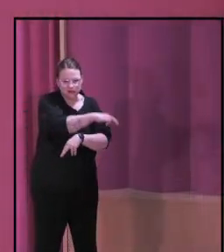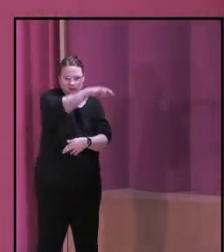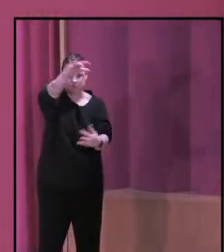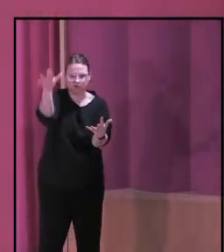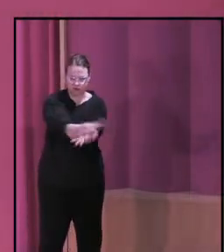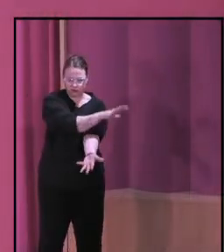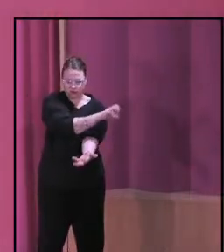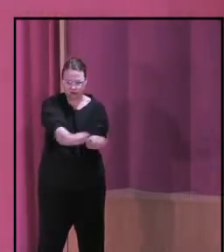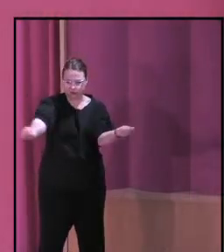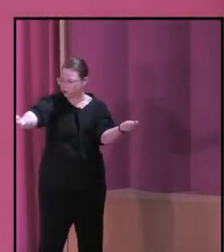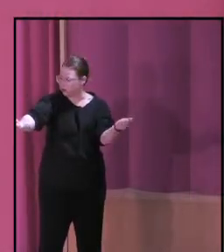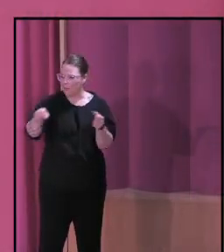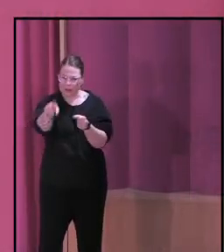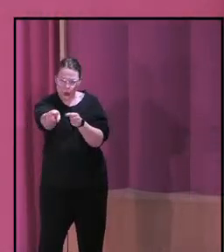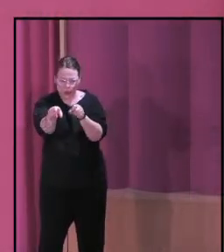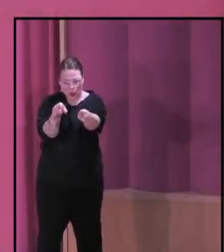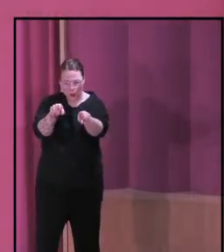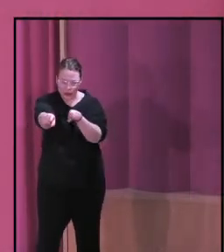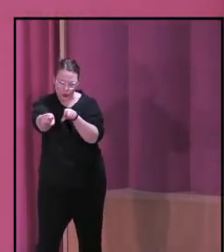Pew, pew, pew, pew.